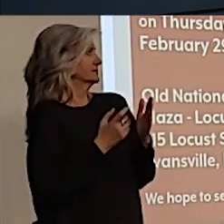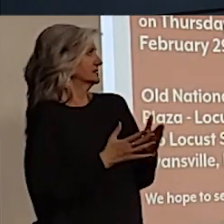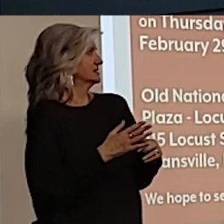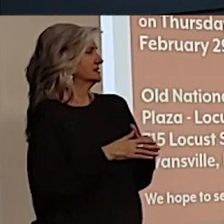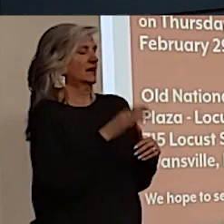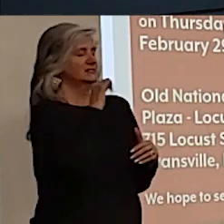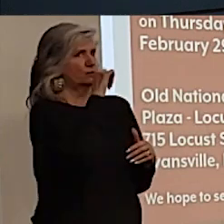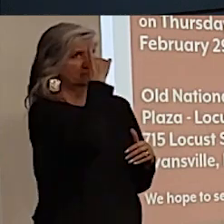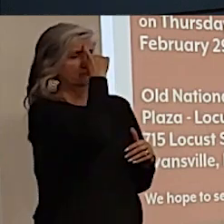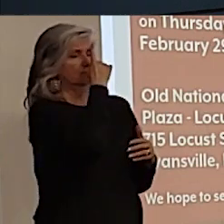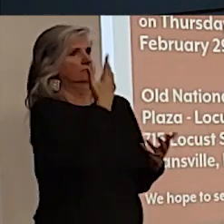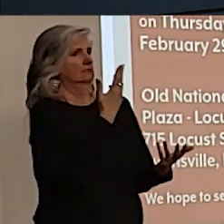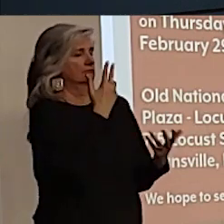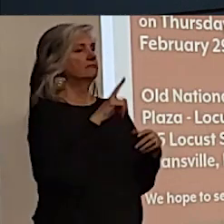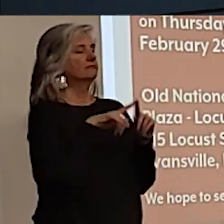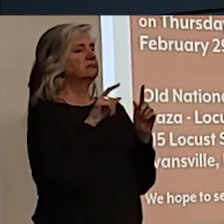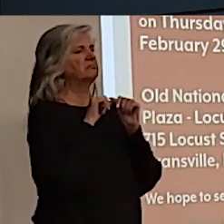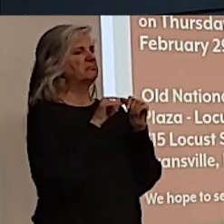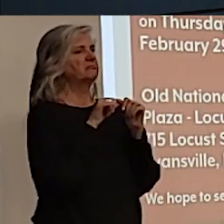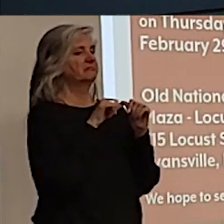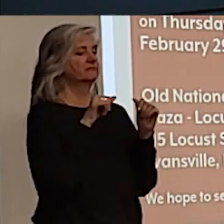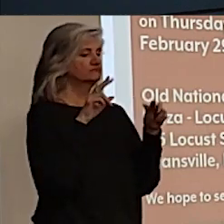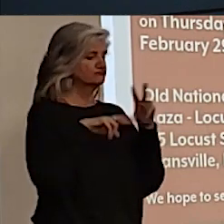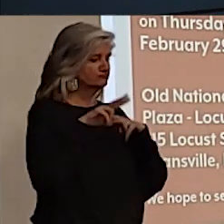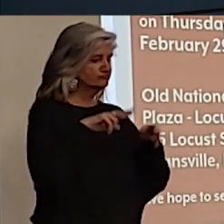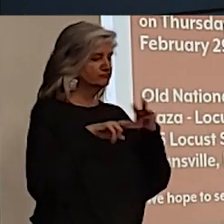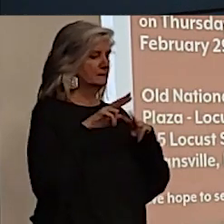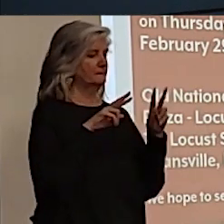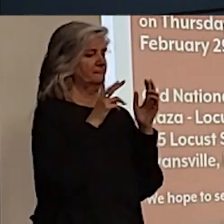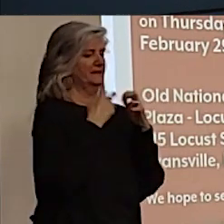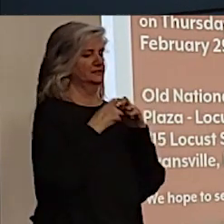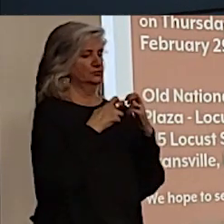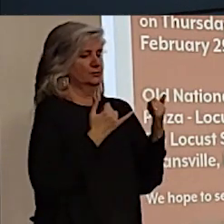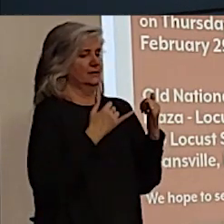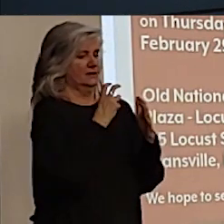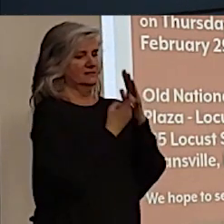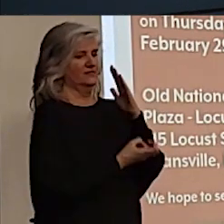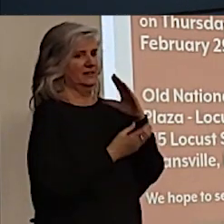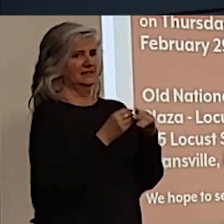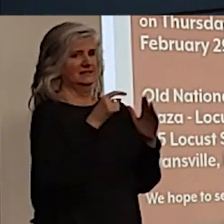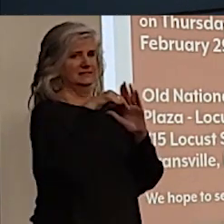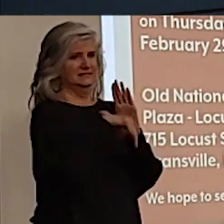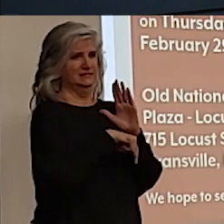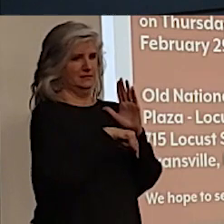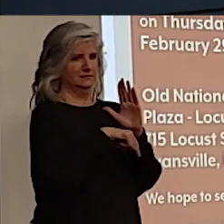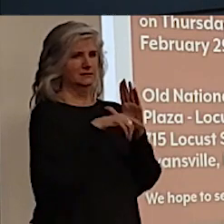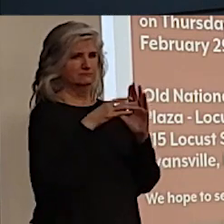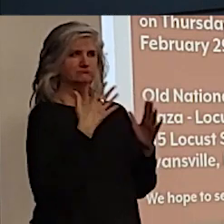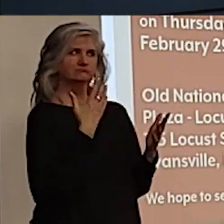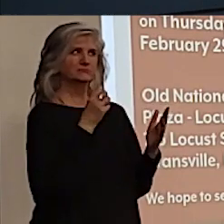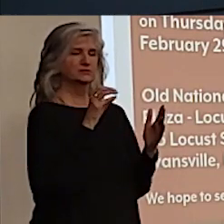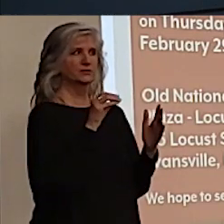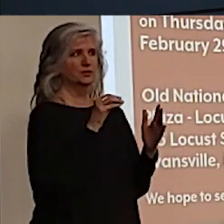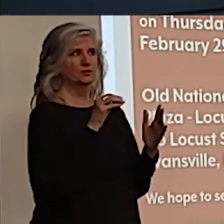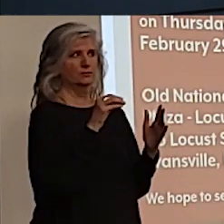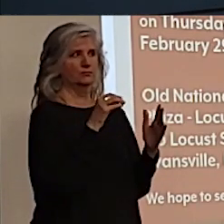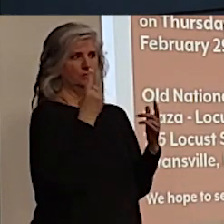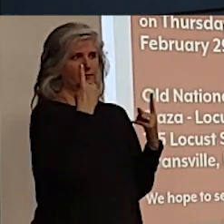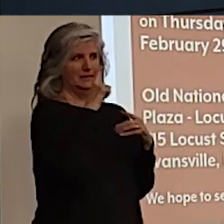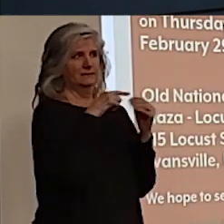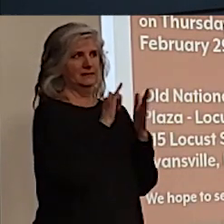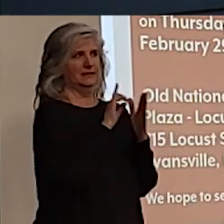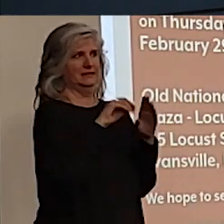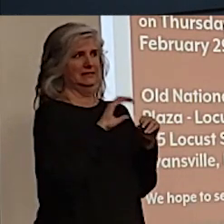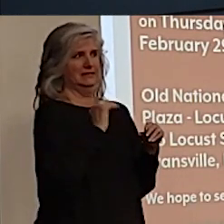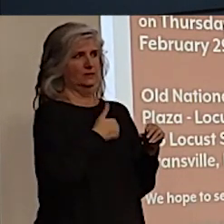top of my head, but we are continuing to look into these issues right now, diving into those details And that's definitely going to be a consideration in our